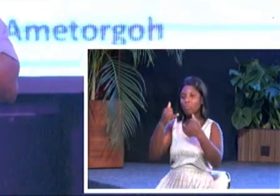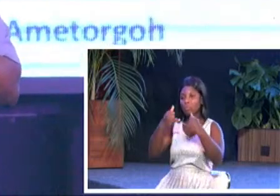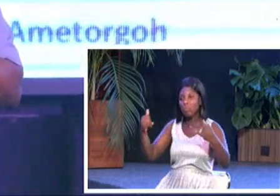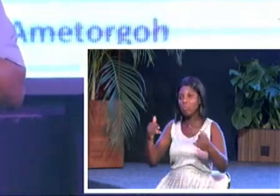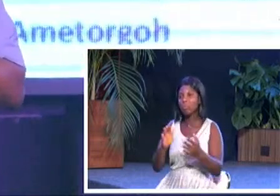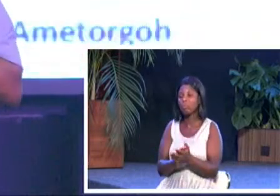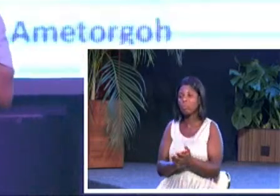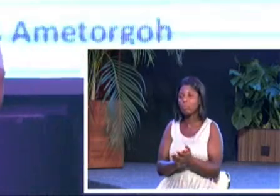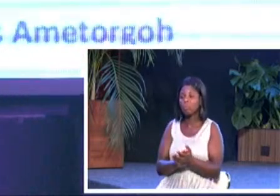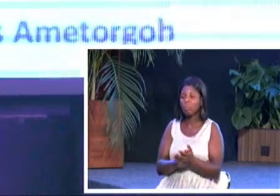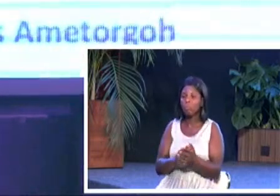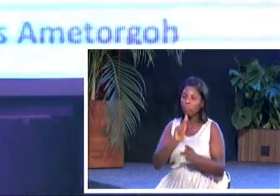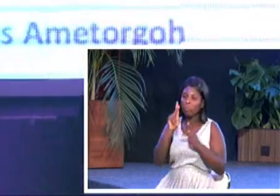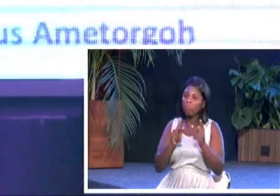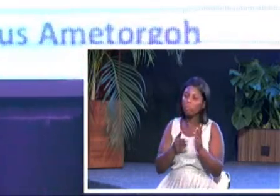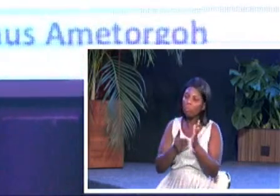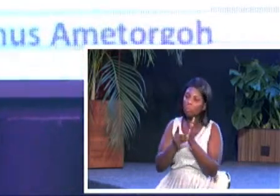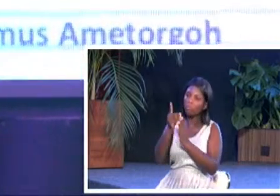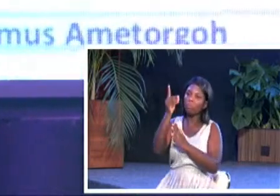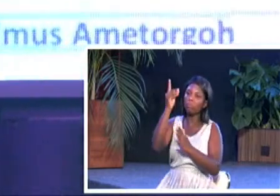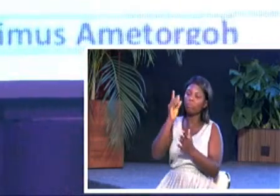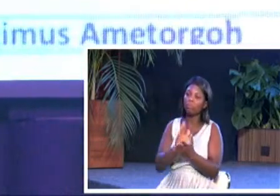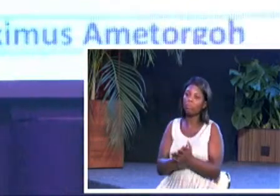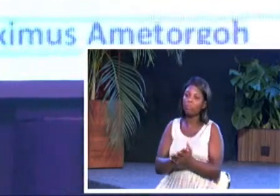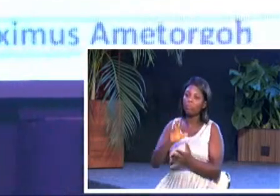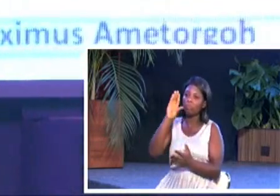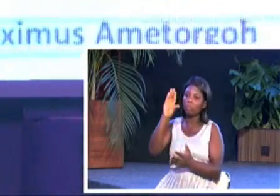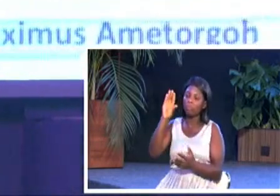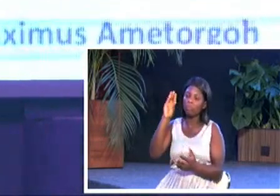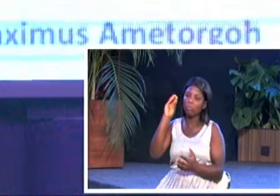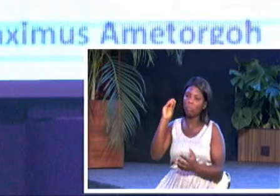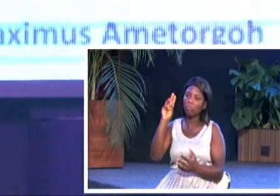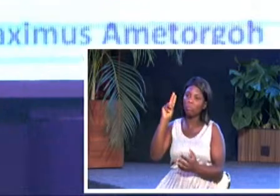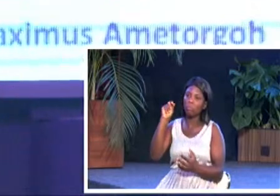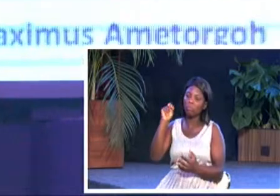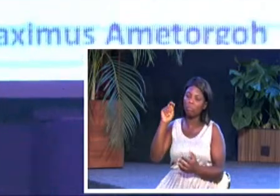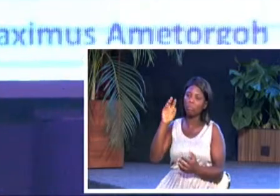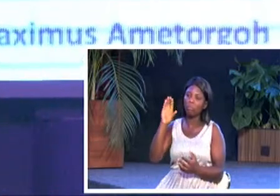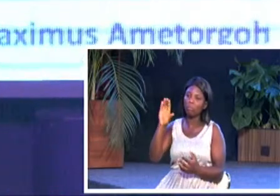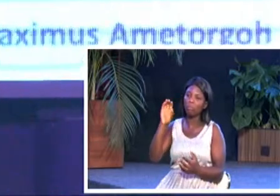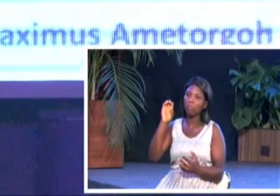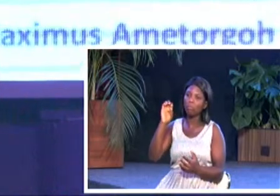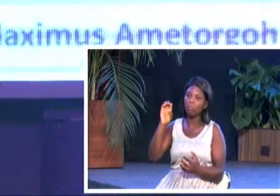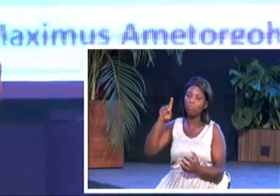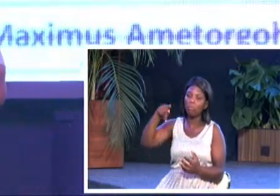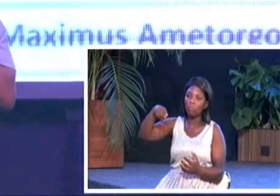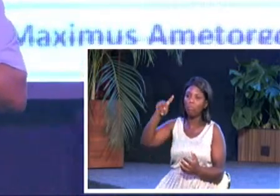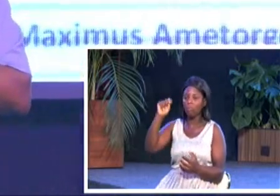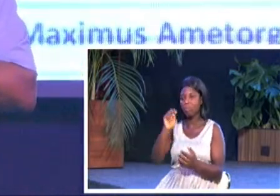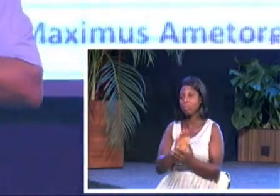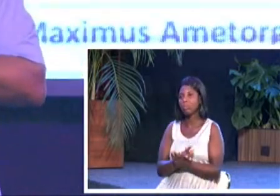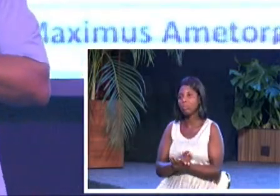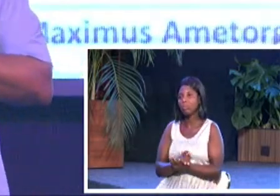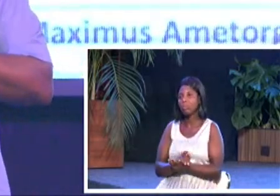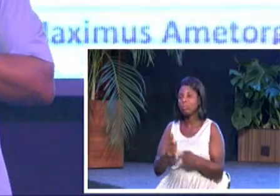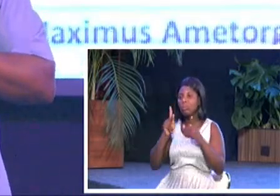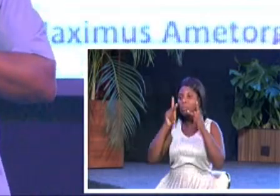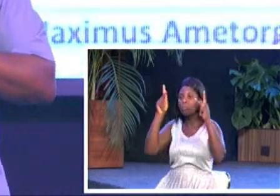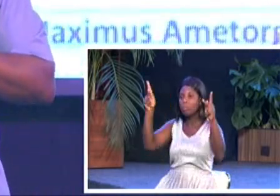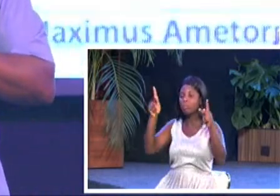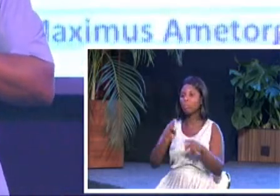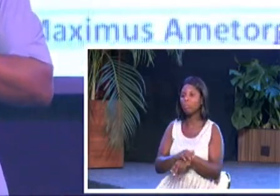develop concepts, and then creative directors for the digital media space, right? So campaign is also very